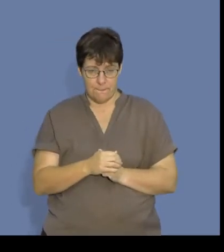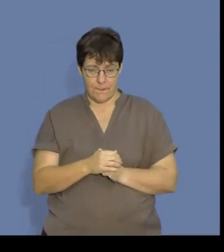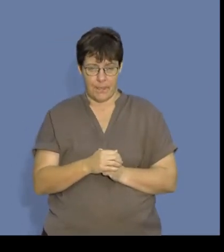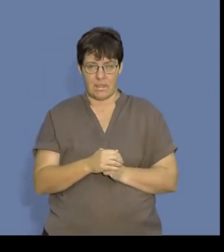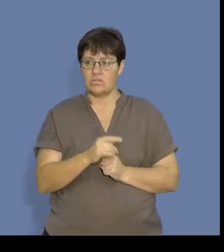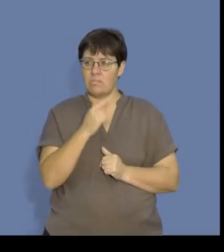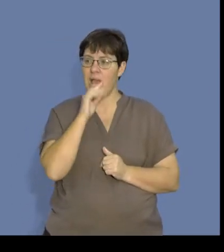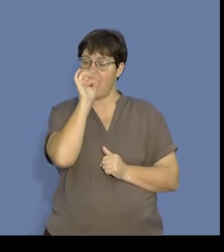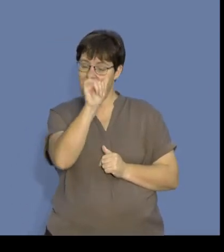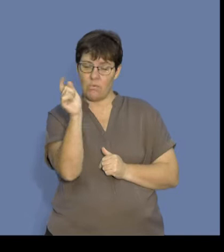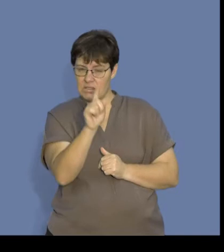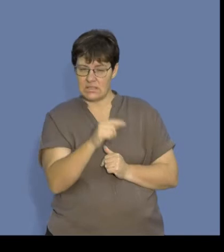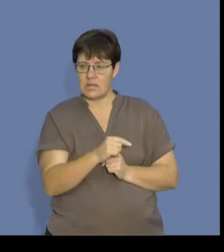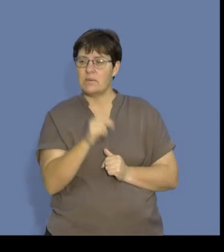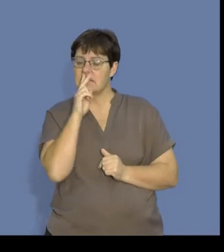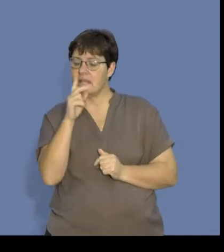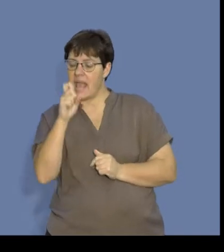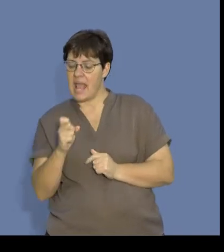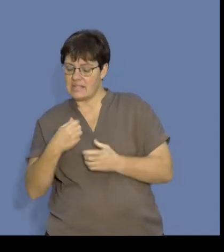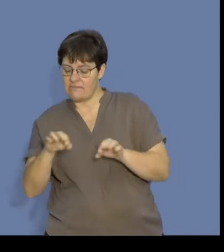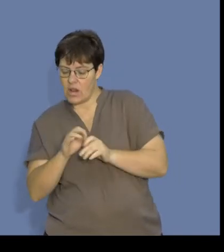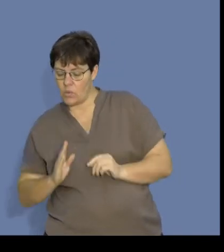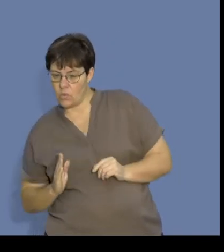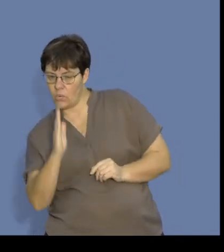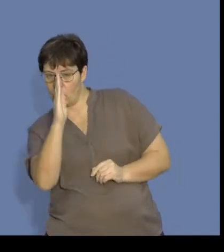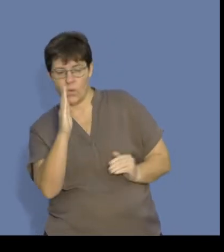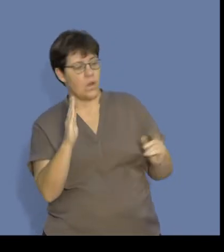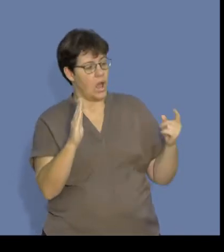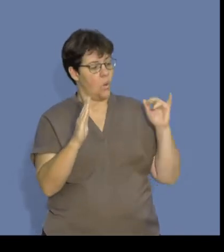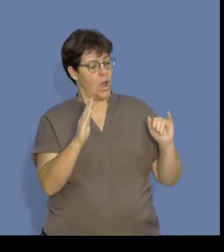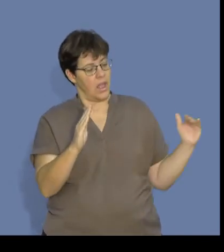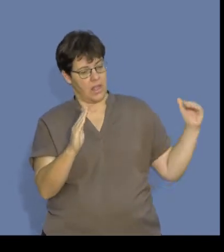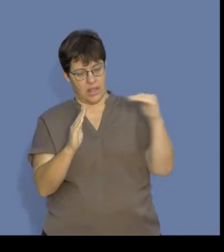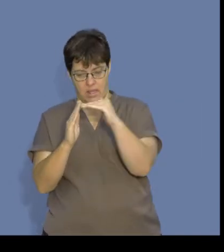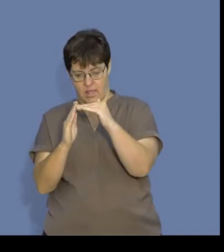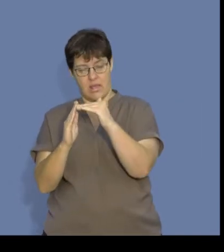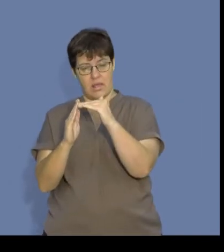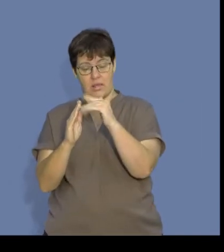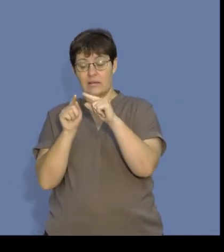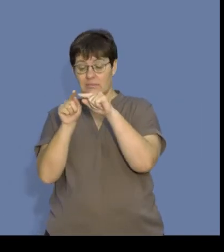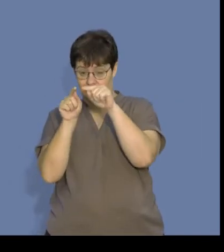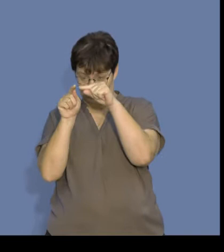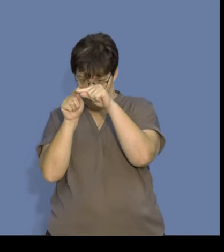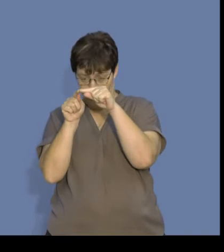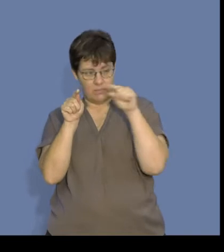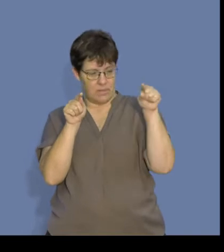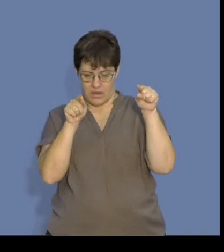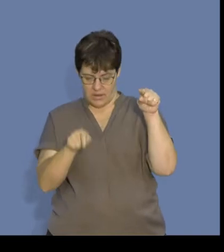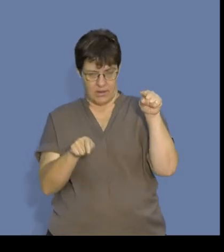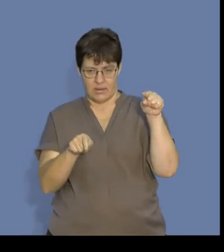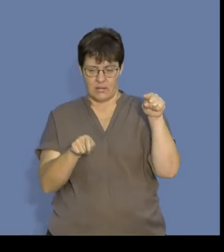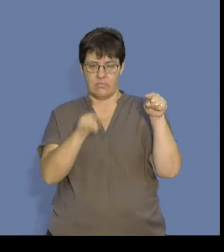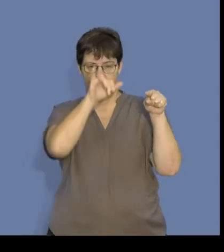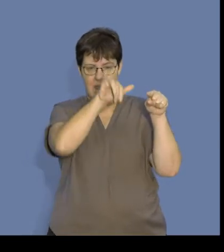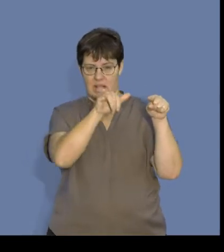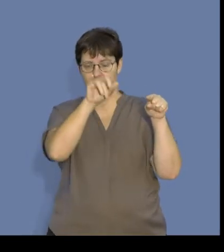means you need to look at what is the x value of A and what is the y value of A. And where they are meeting there, that's